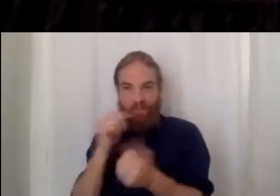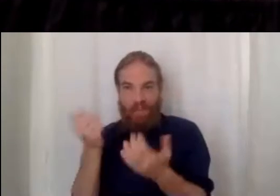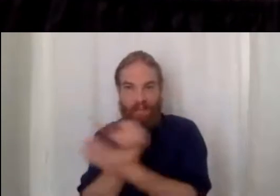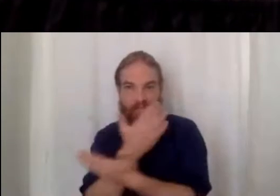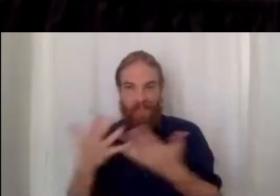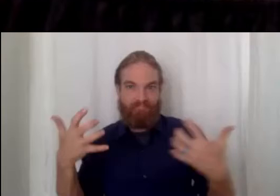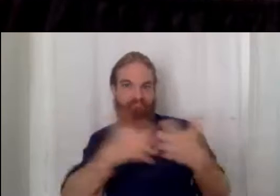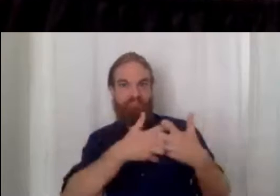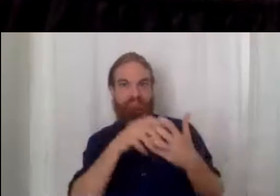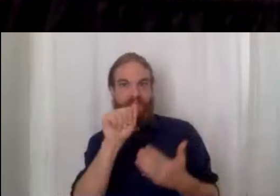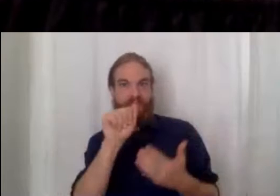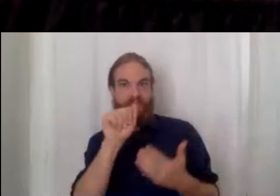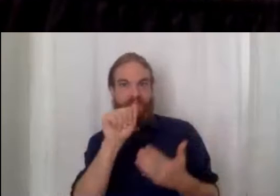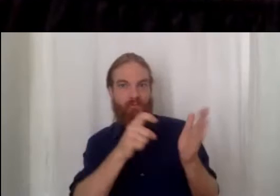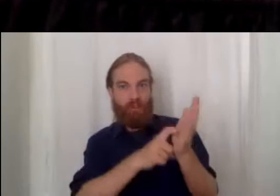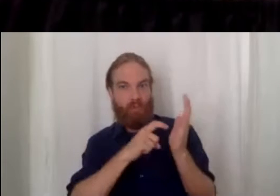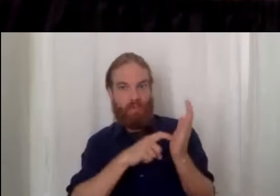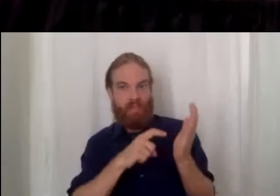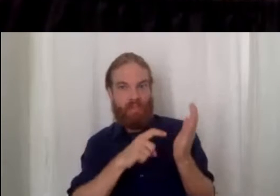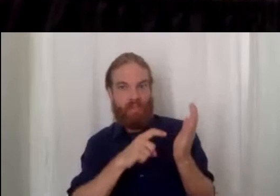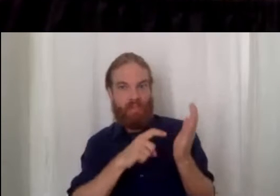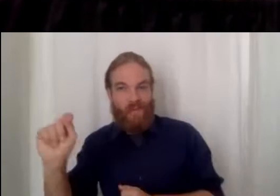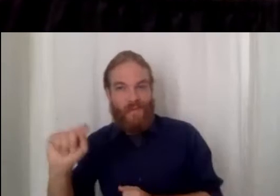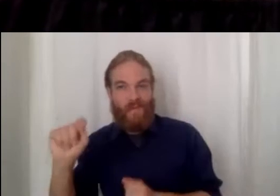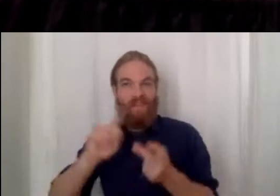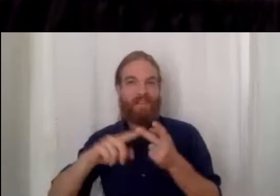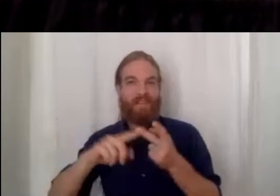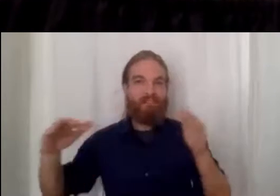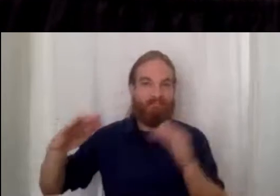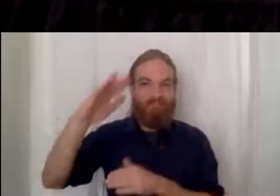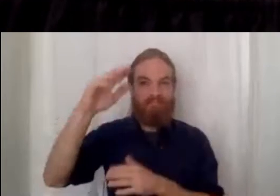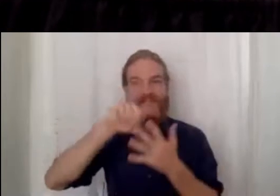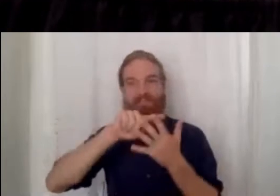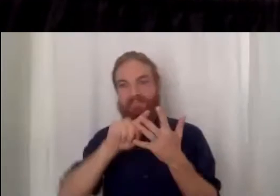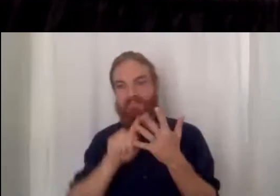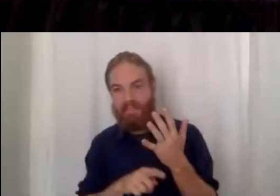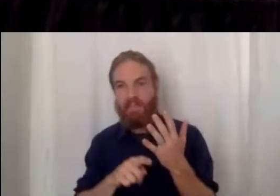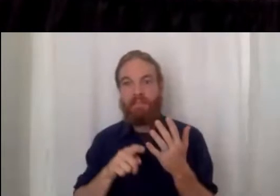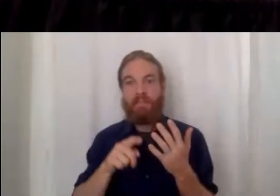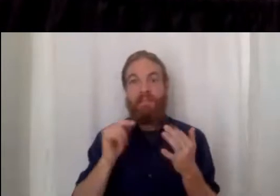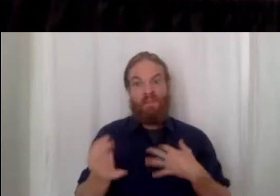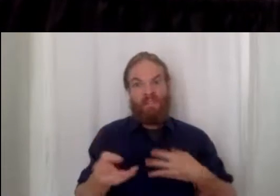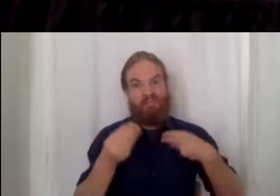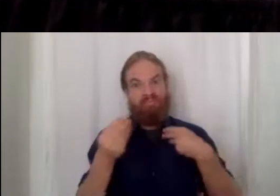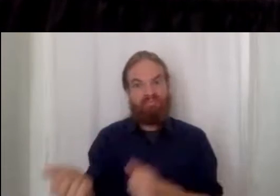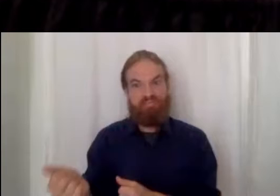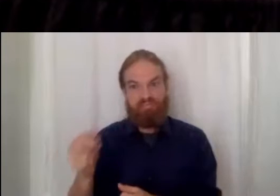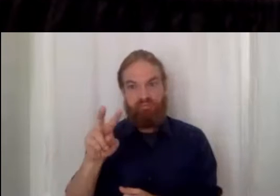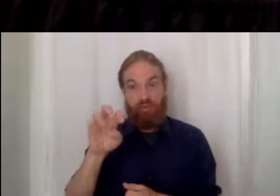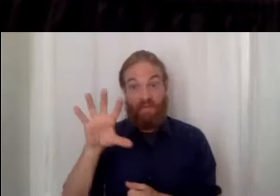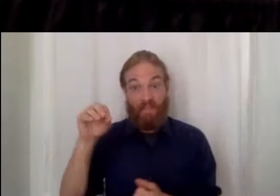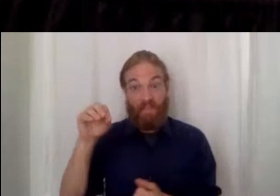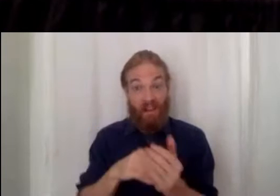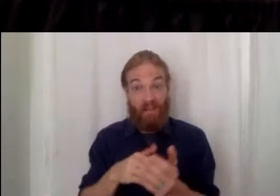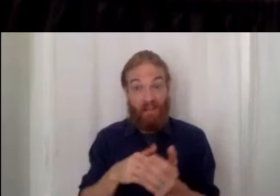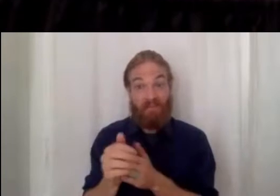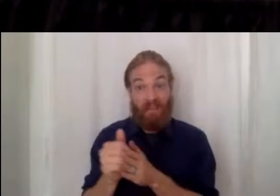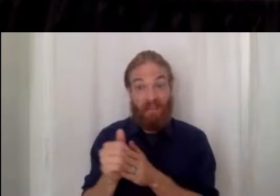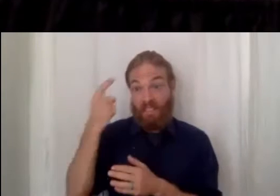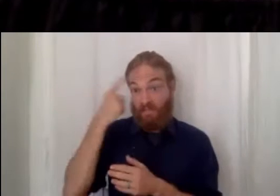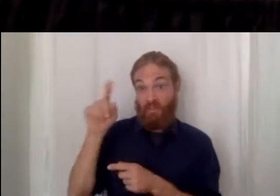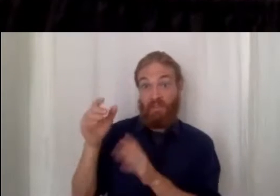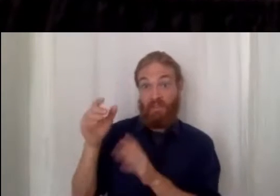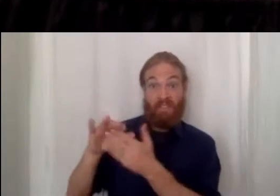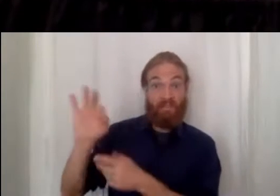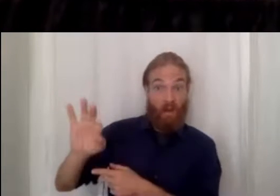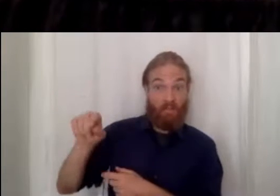around $150,000 that the City of Fountain was so eager to partner with us that